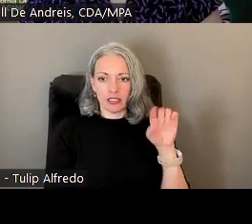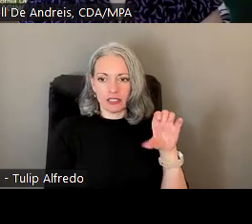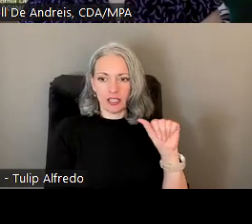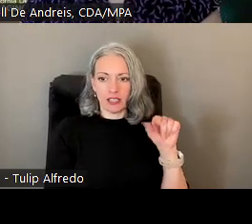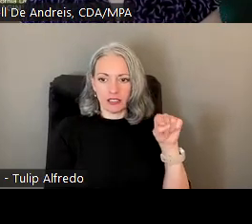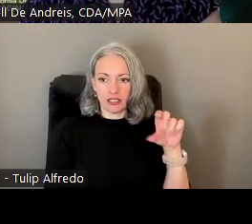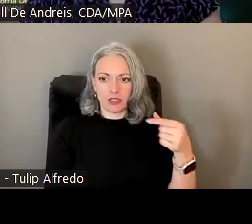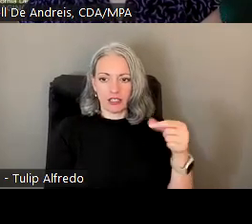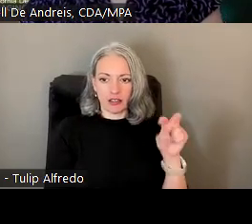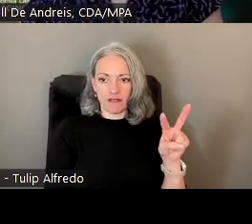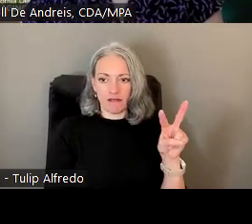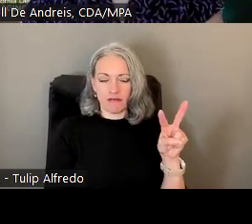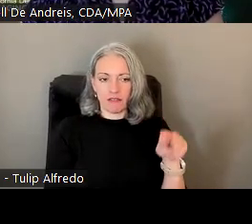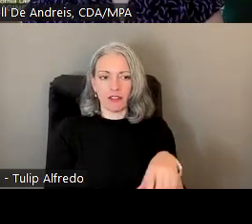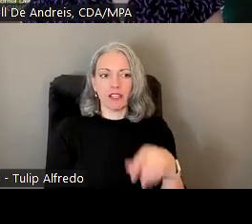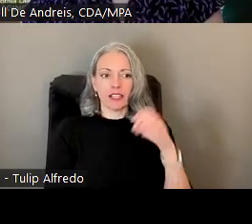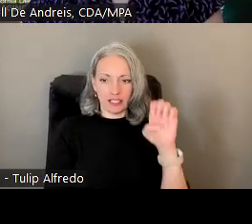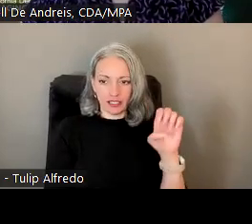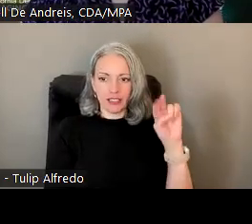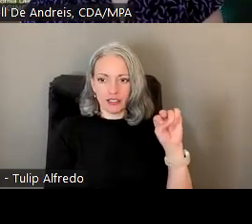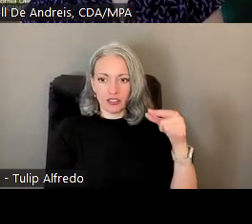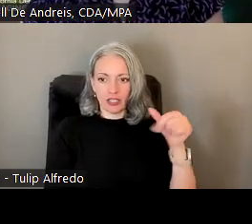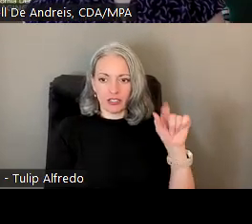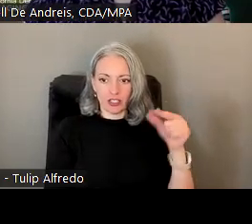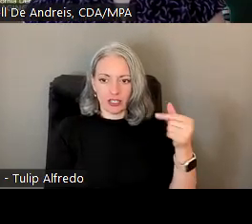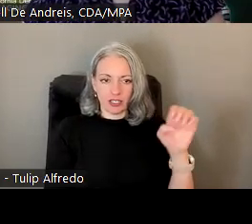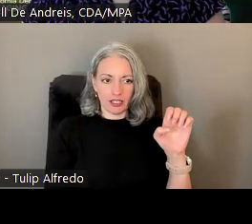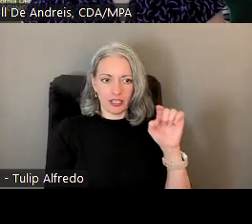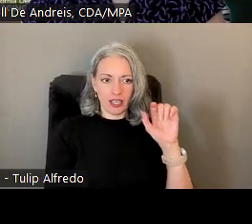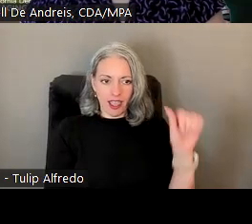@aging.ca.gov. Let me do that one more time. Engage, ENGAGE